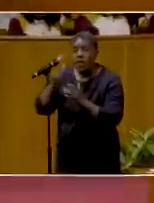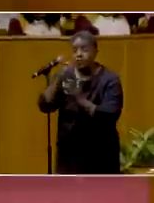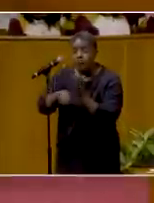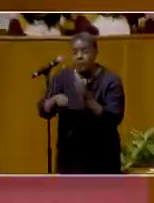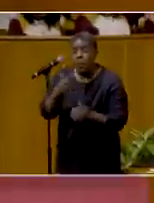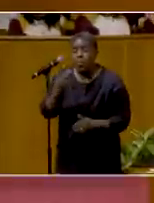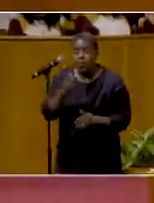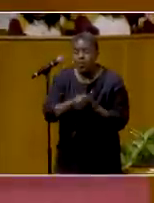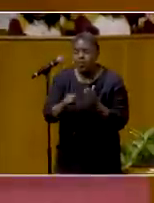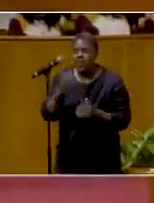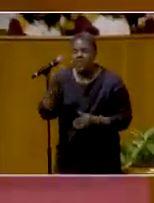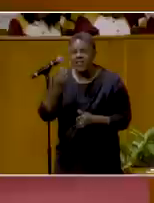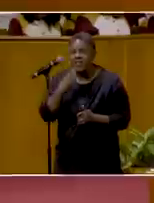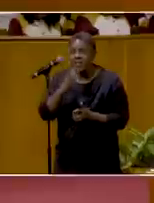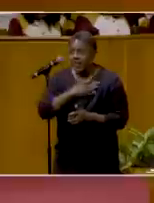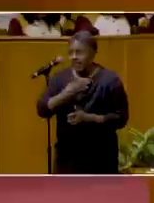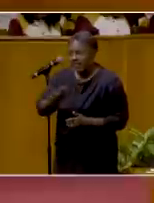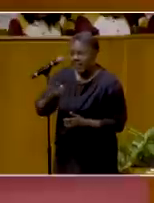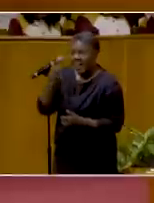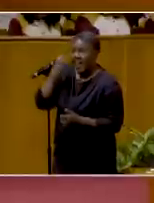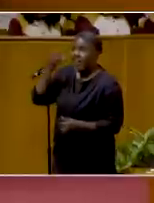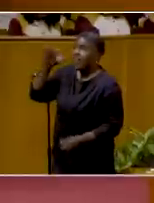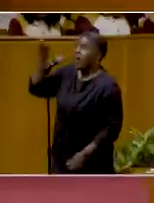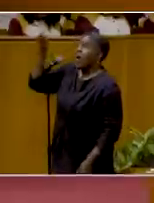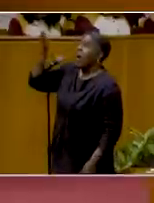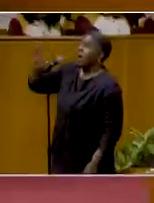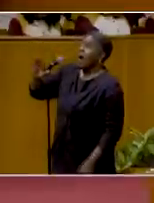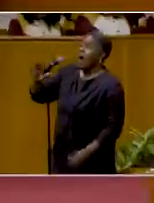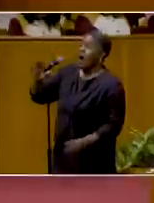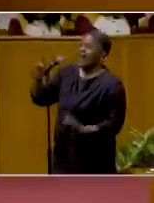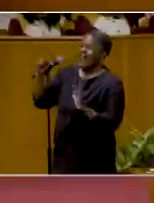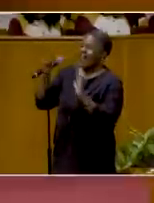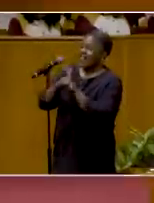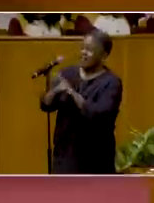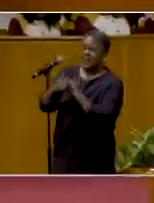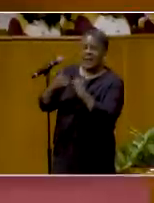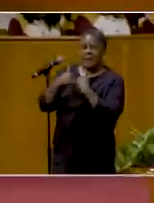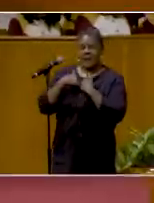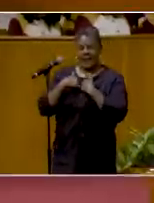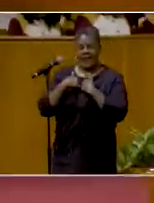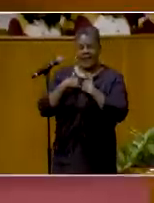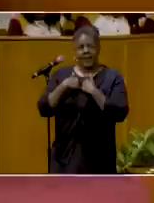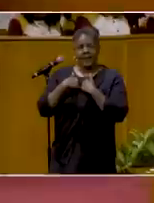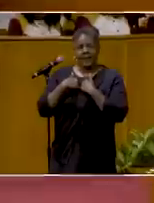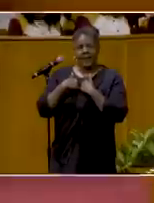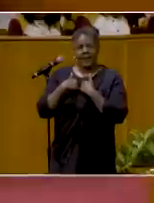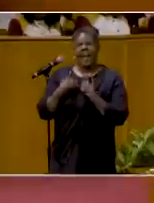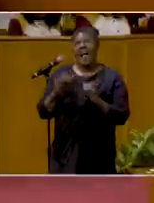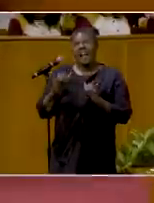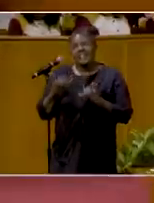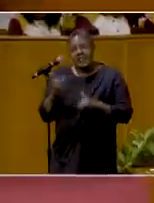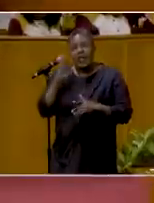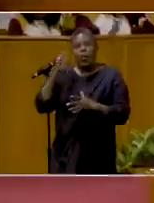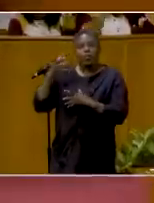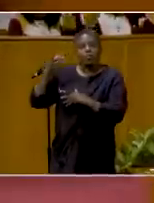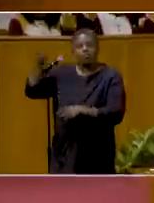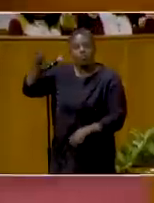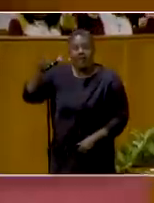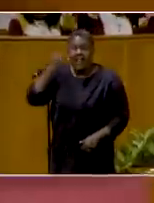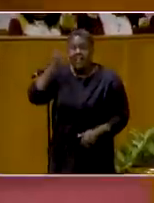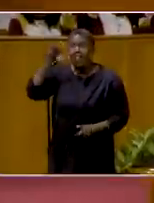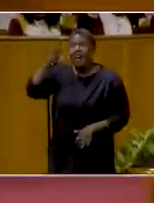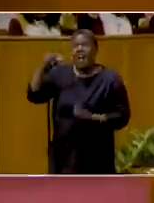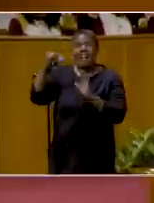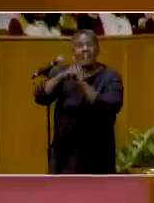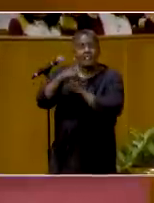13, verse 15, where Job says this: if God slays me, I will trust him. If God kills